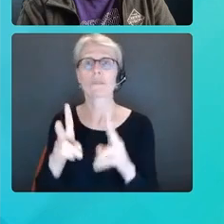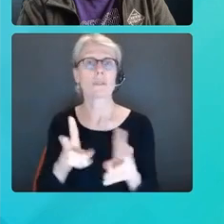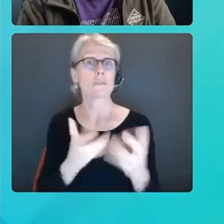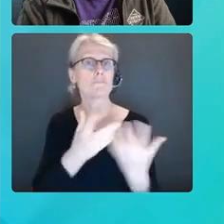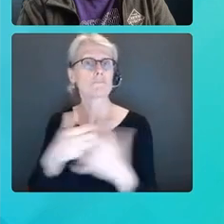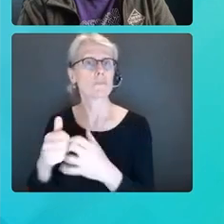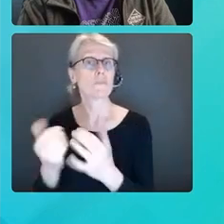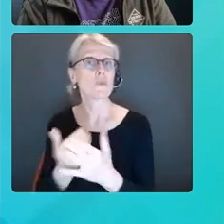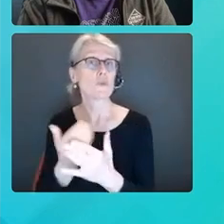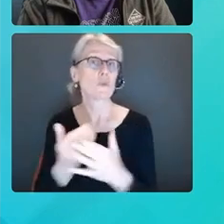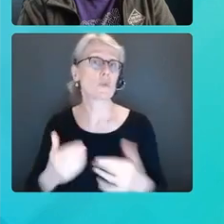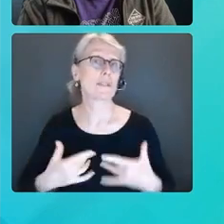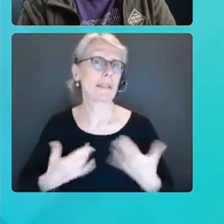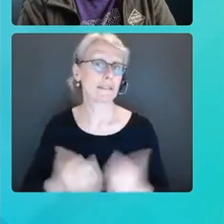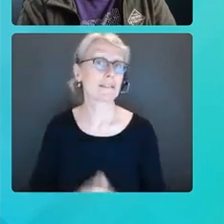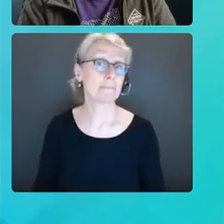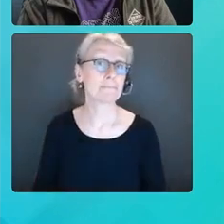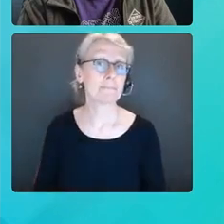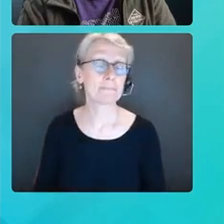new events.